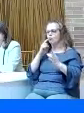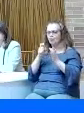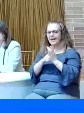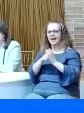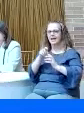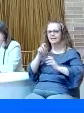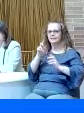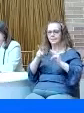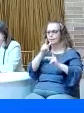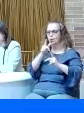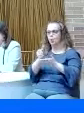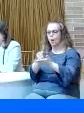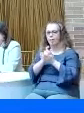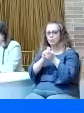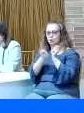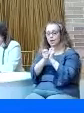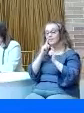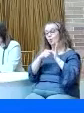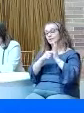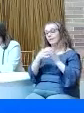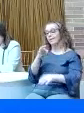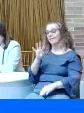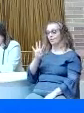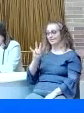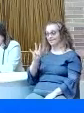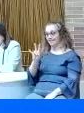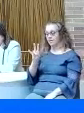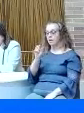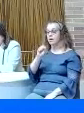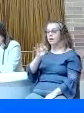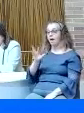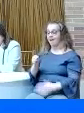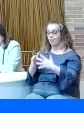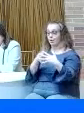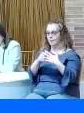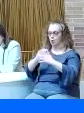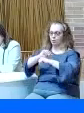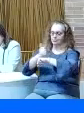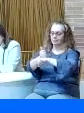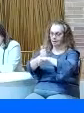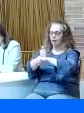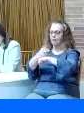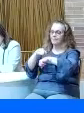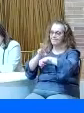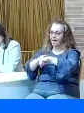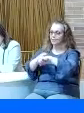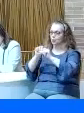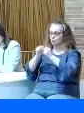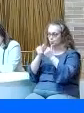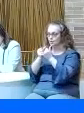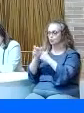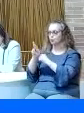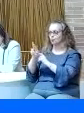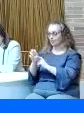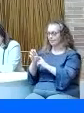would do physical harm we acknowledge our Industries and association's early opposition to fair housing and